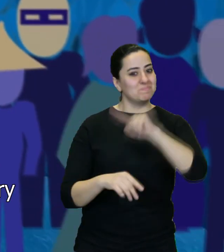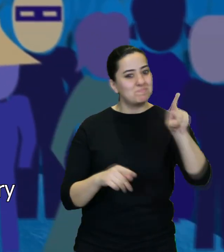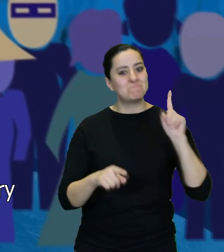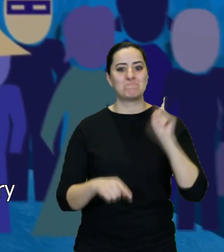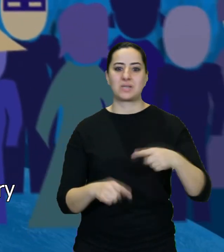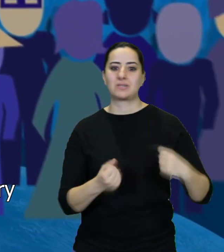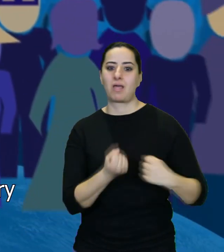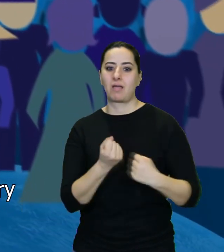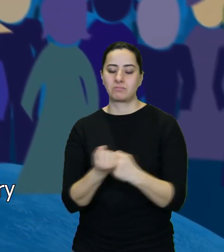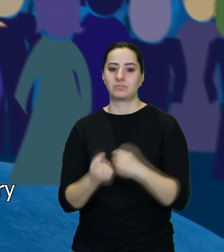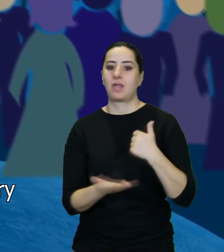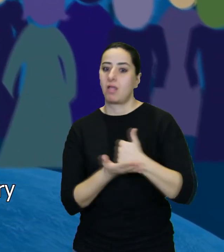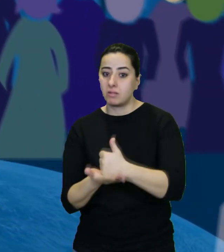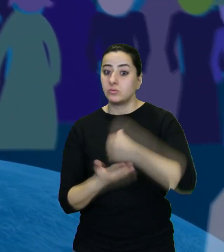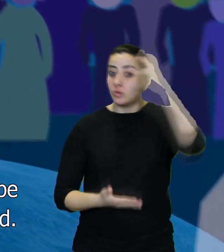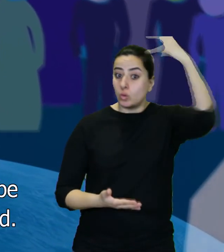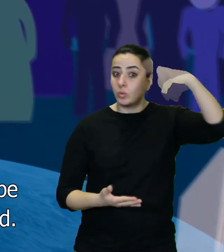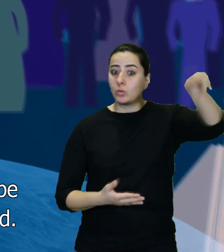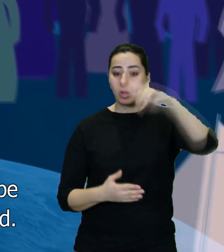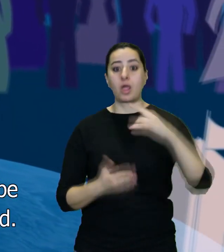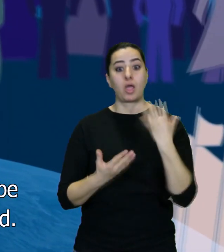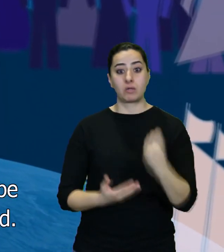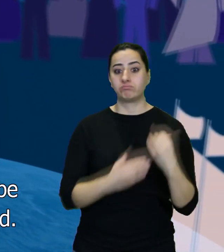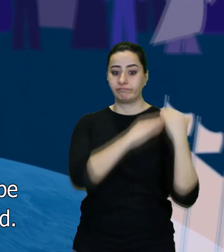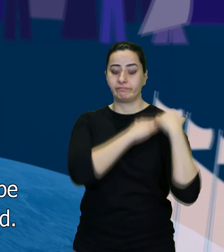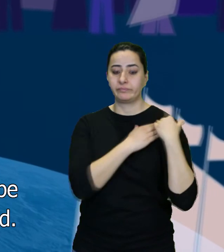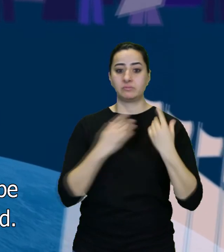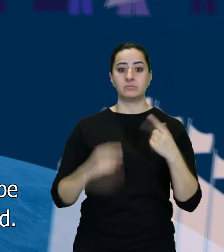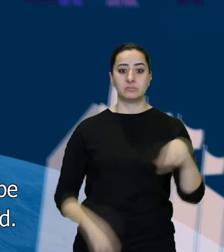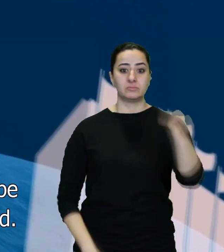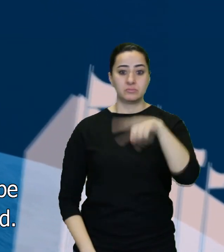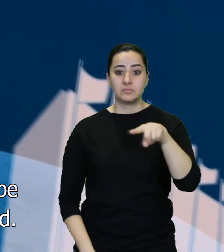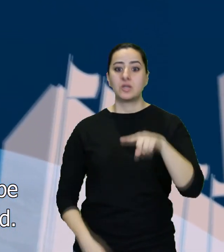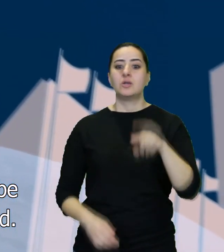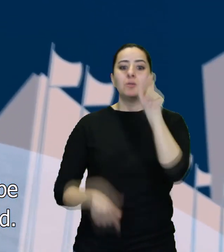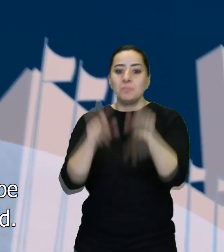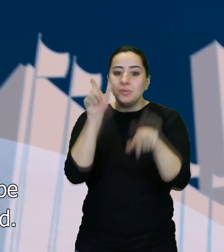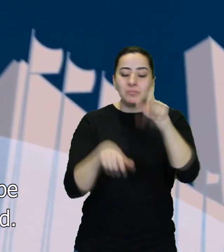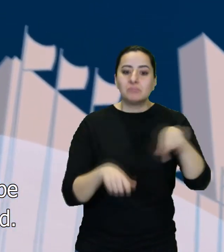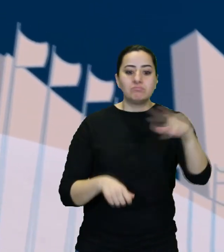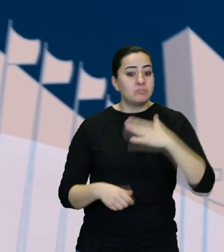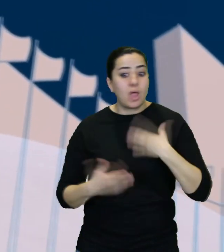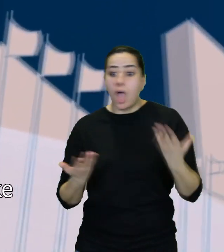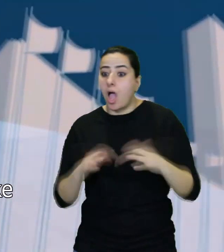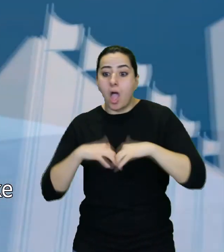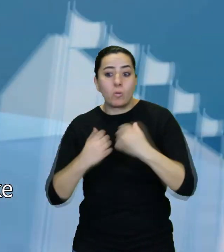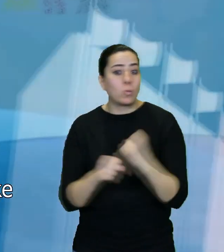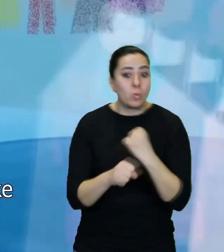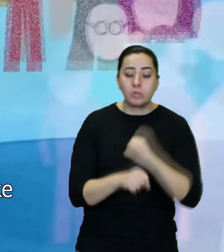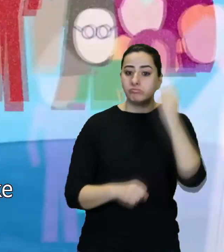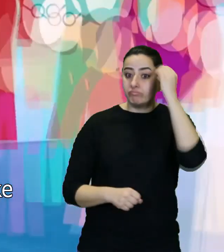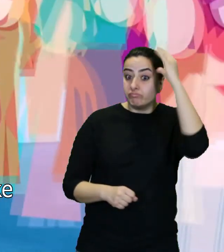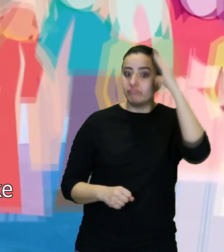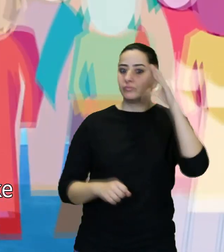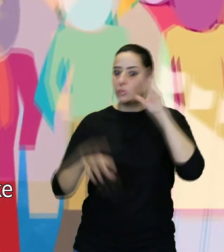state has the primary responsibility, but all citizens need to be engaged and risk-informed. Together,